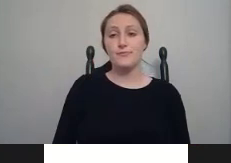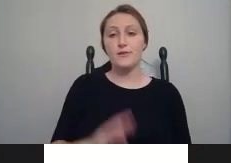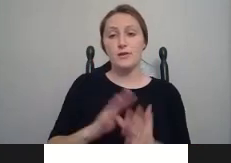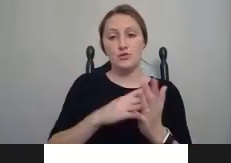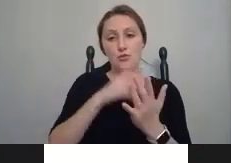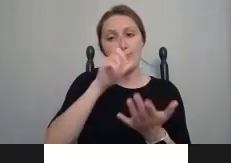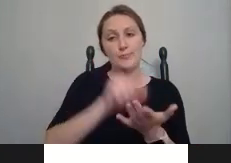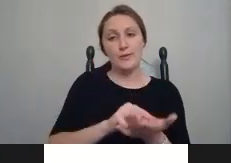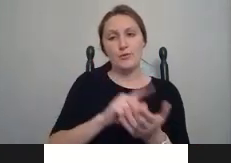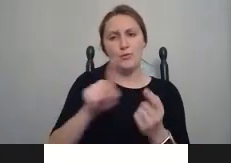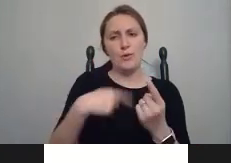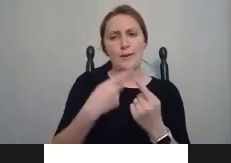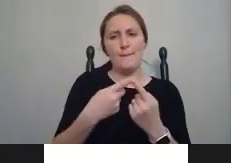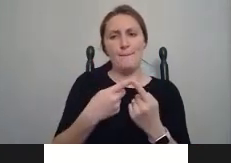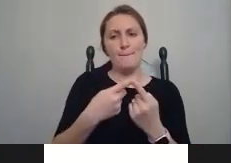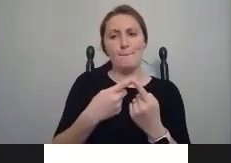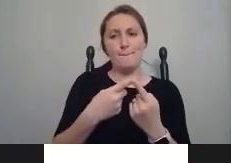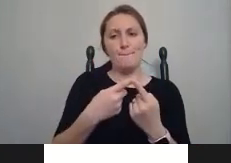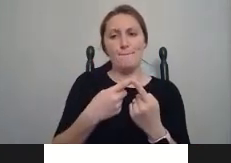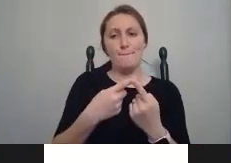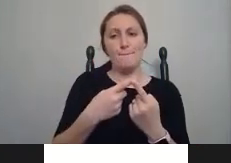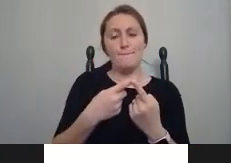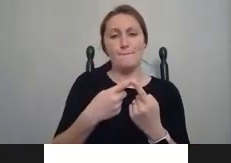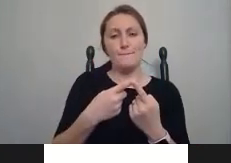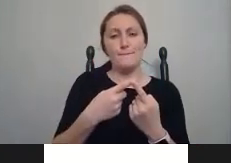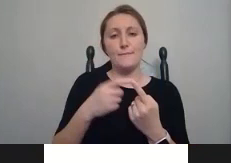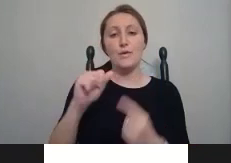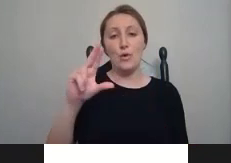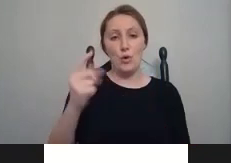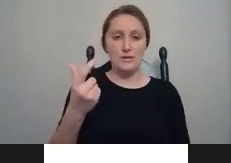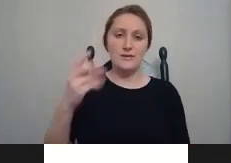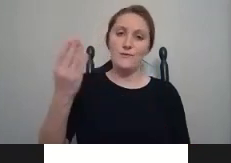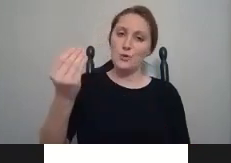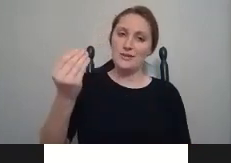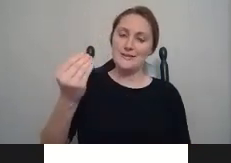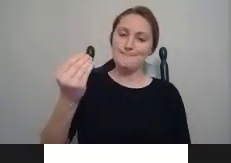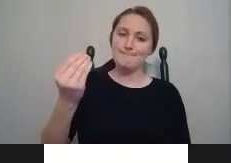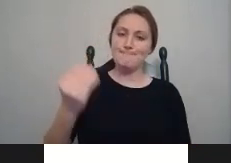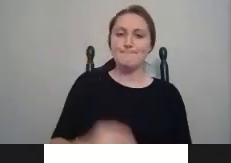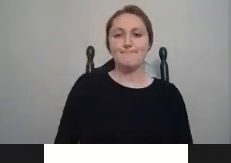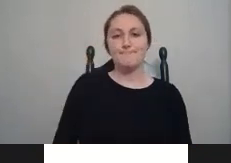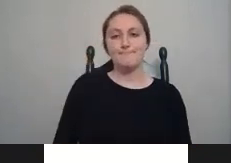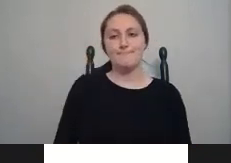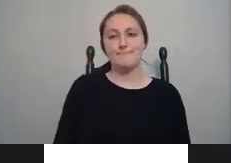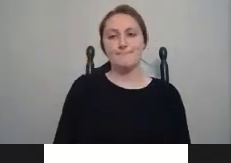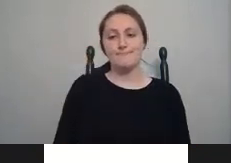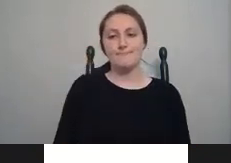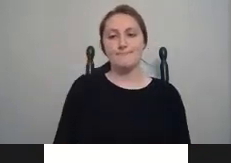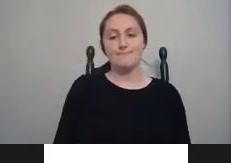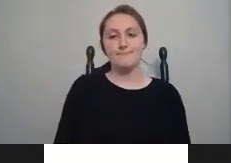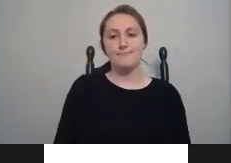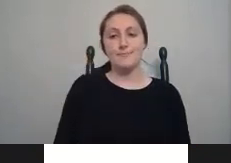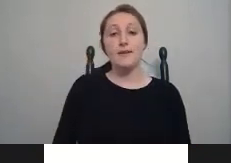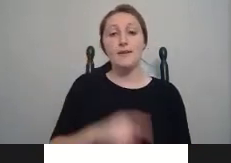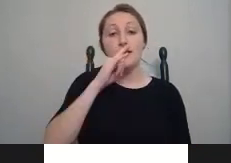And August 14th is our date to get those schedules out. Yeah. The kids will be